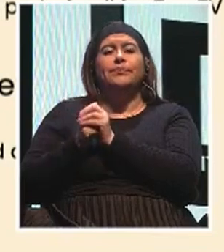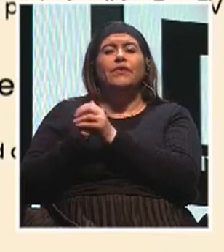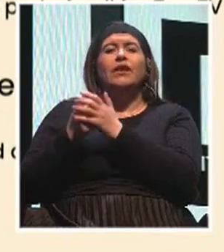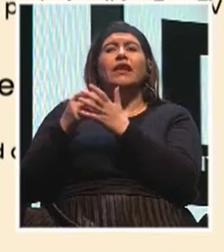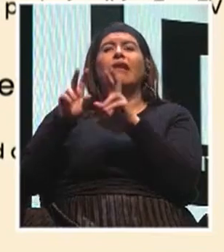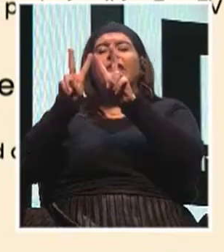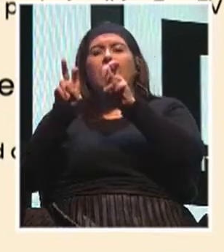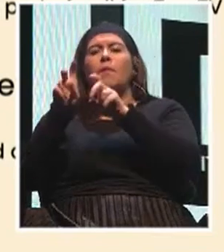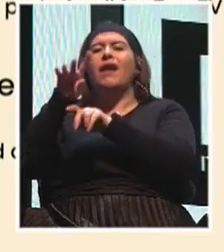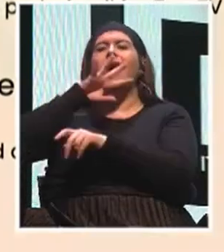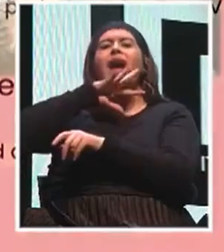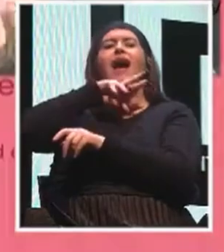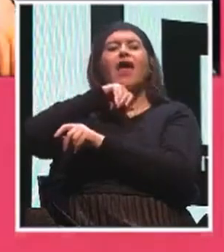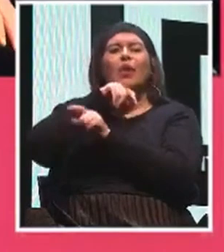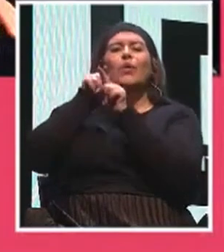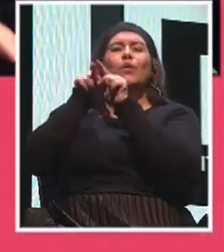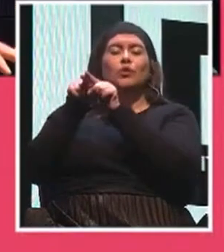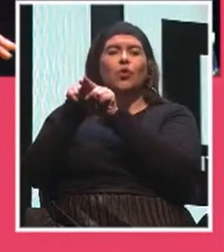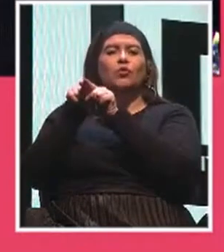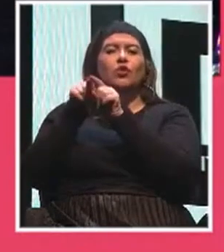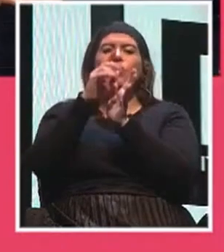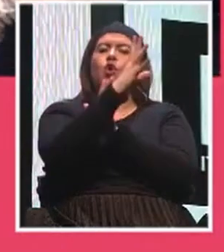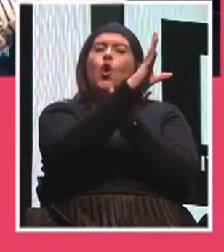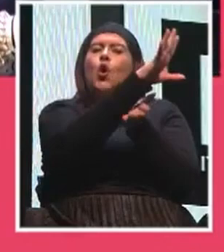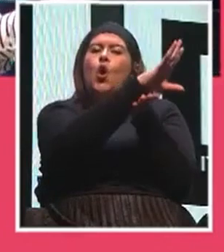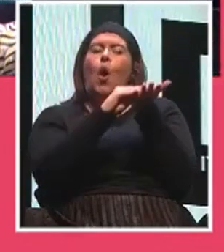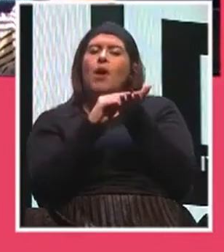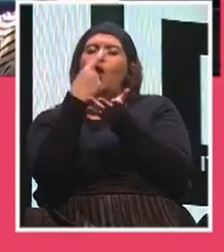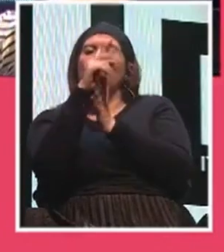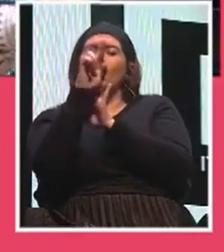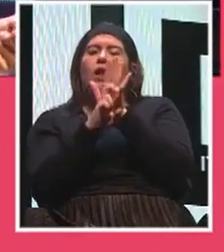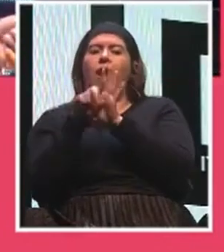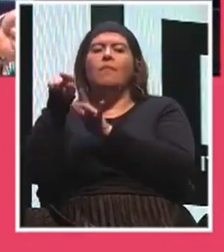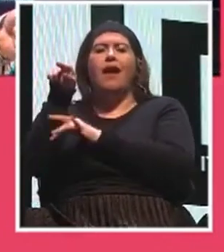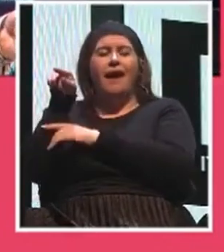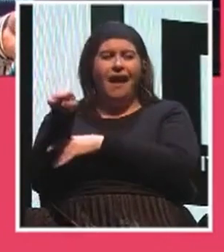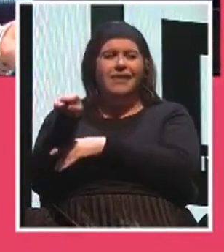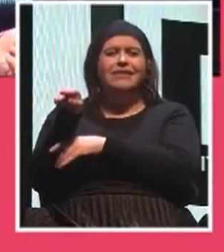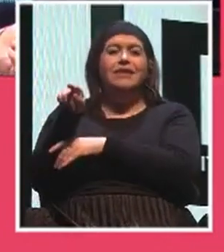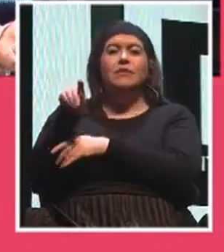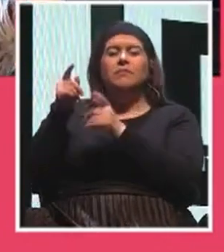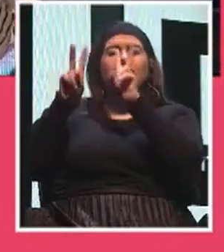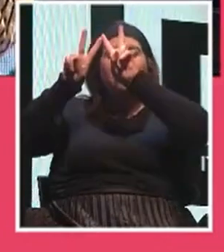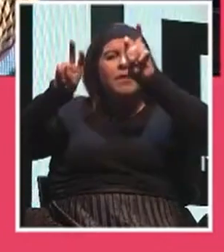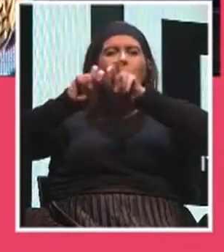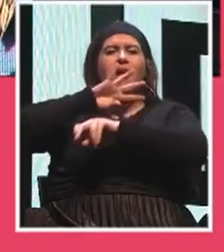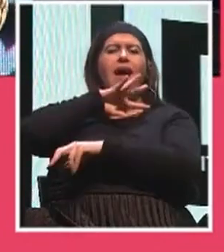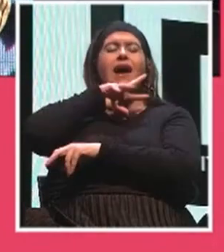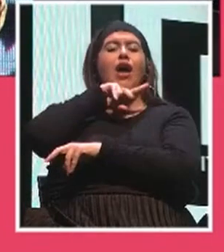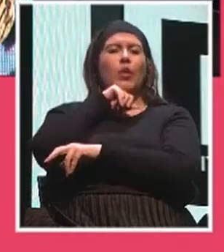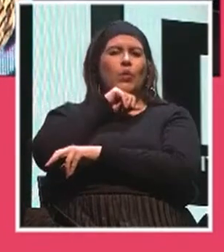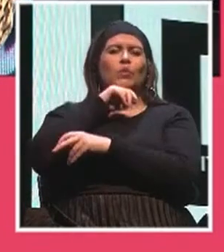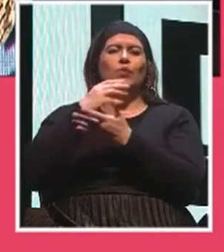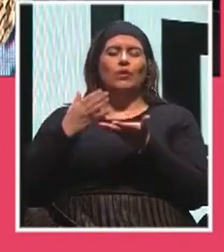TV shows. For a lot of the best, we now call them showrunners in Hollywood at that time, this was like a dream